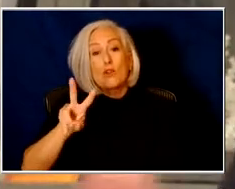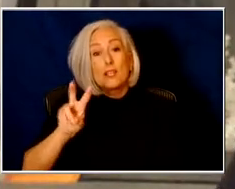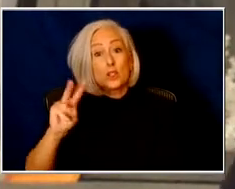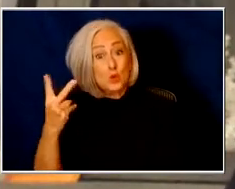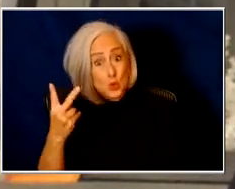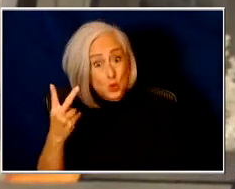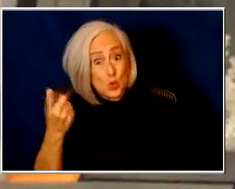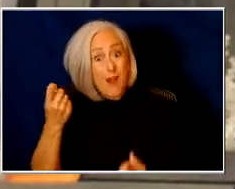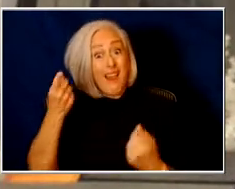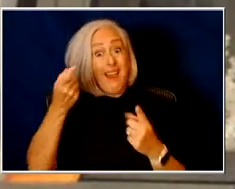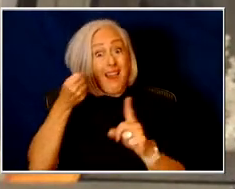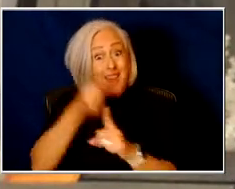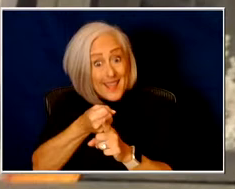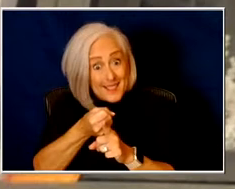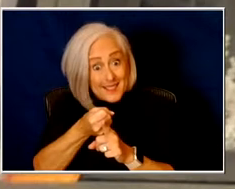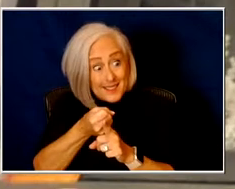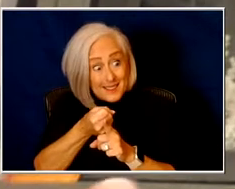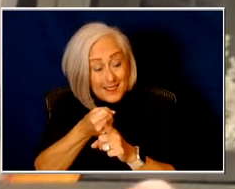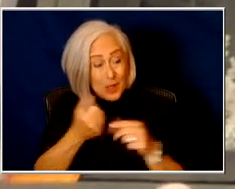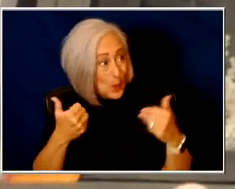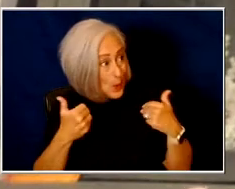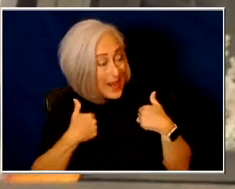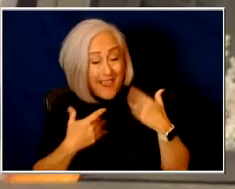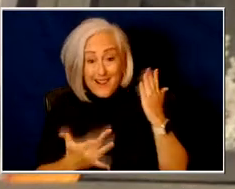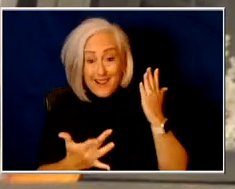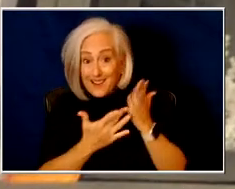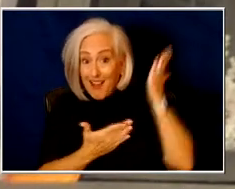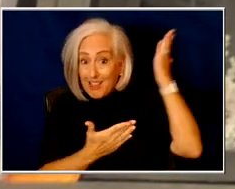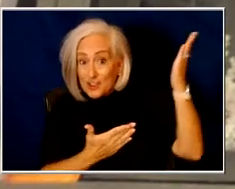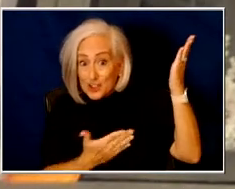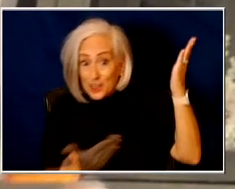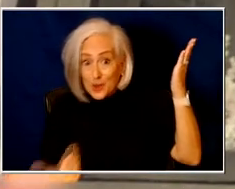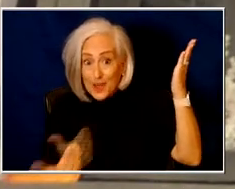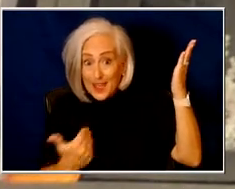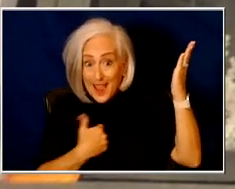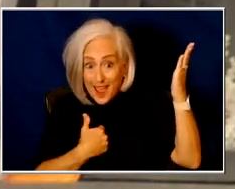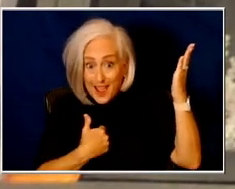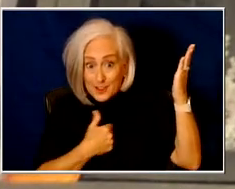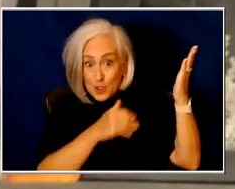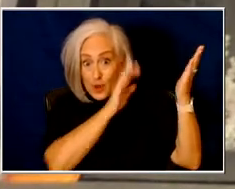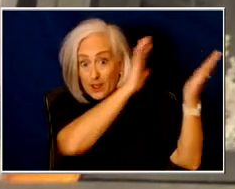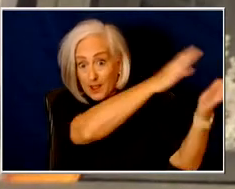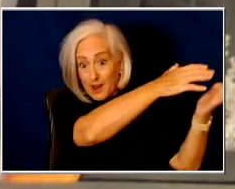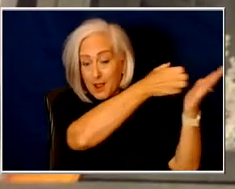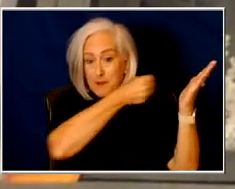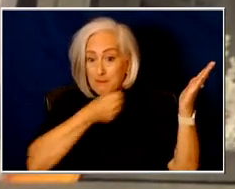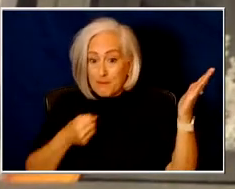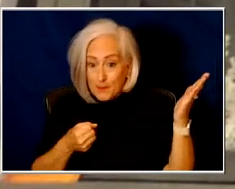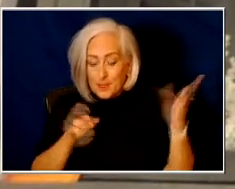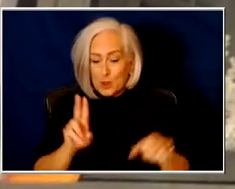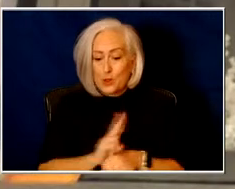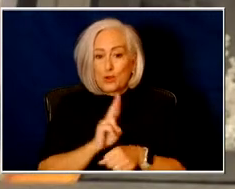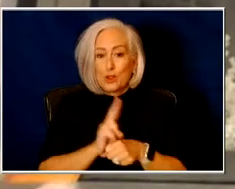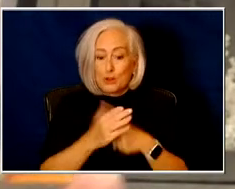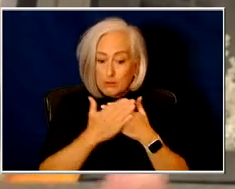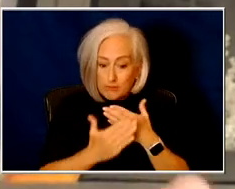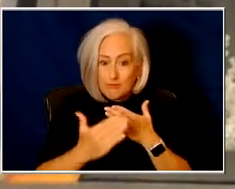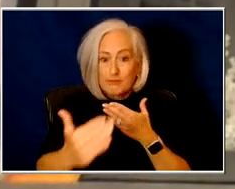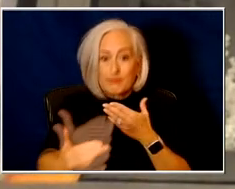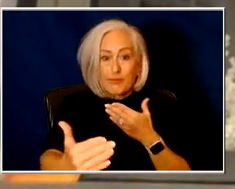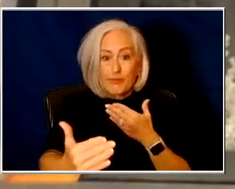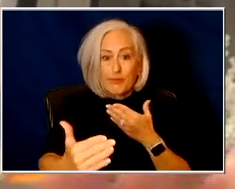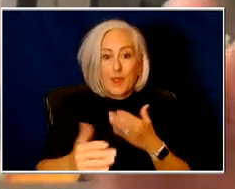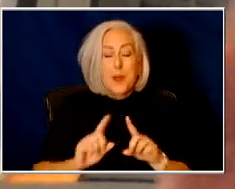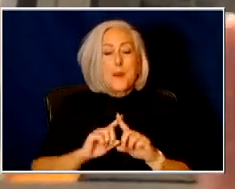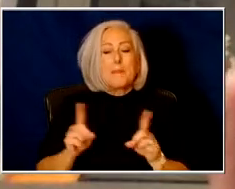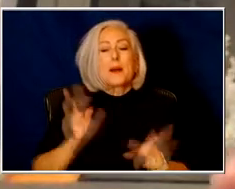feels fast to people is the clinical trial development phases of the vaccine and